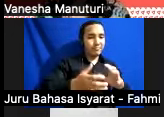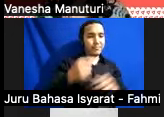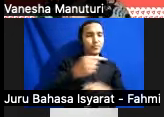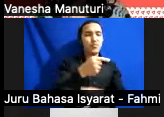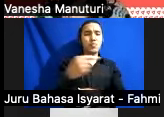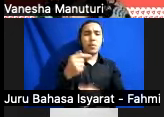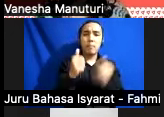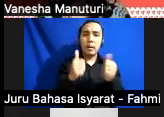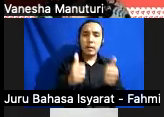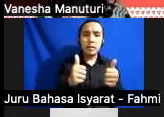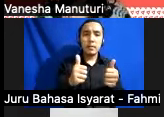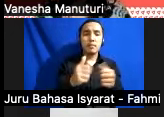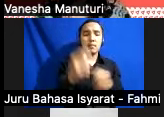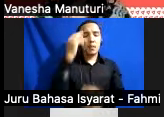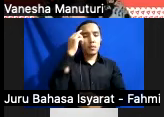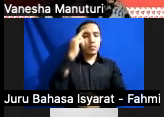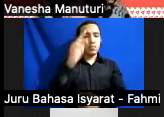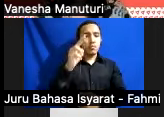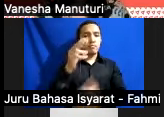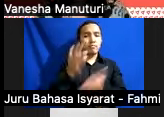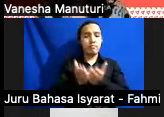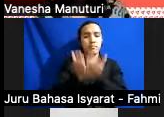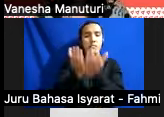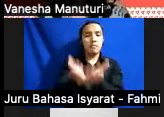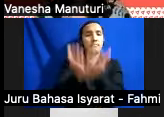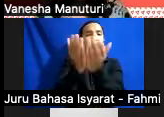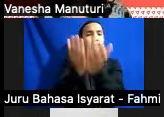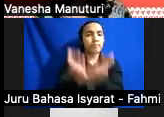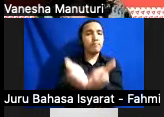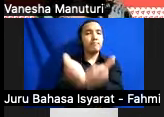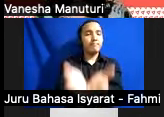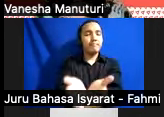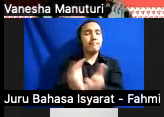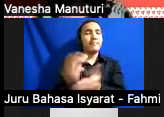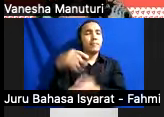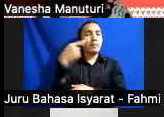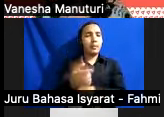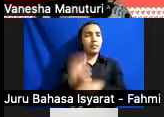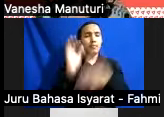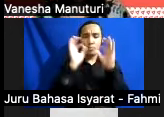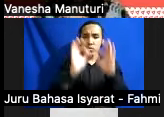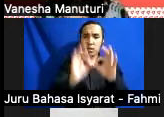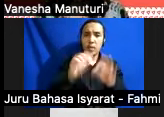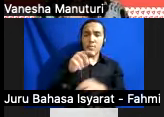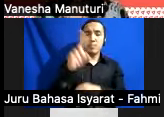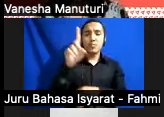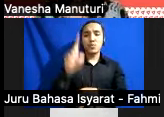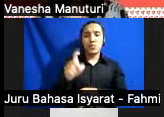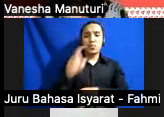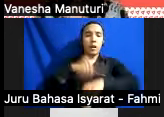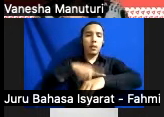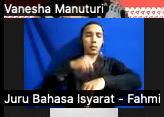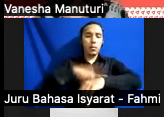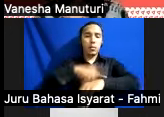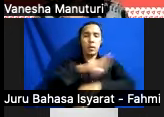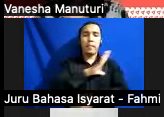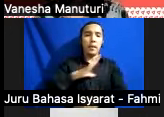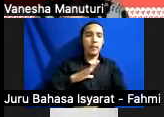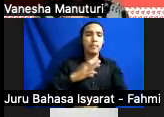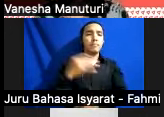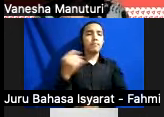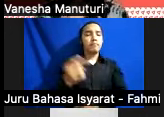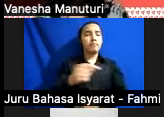well, in order to sail towards the perfect inclusion, it will take a long amount of time. So we